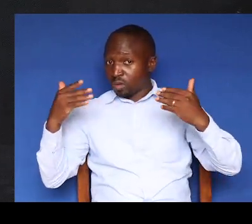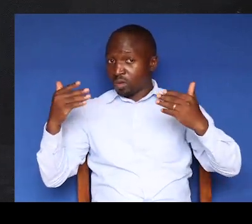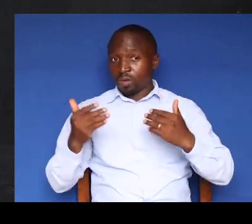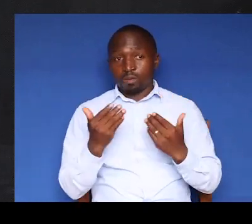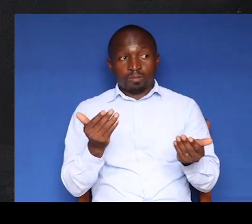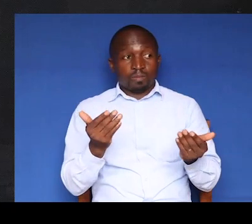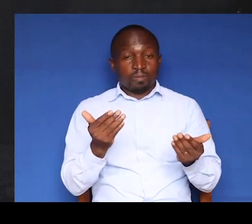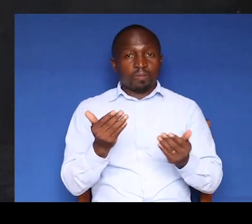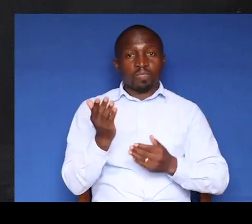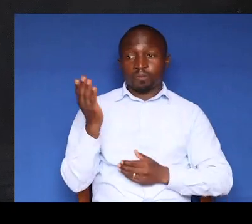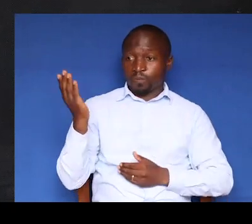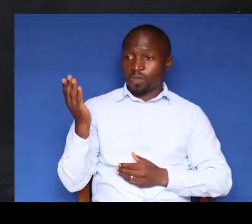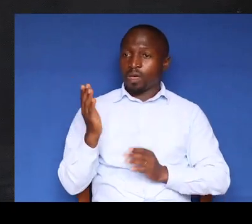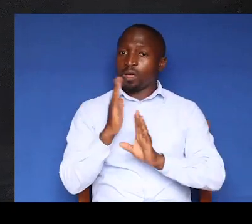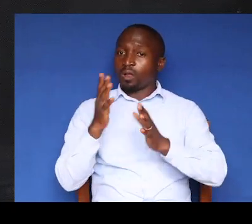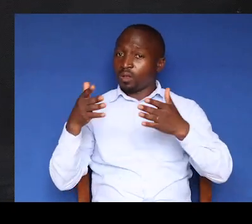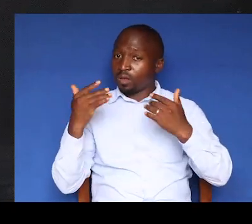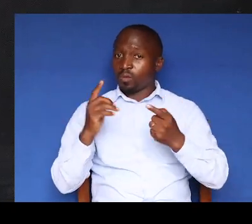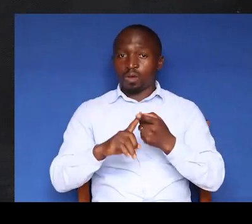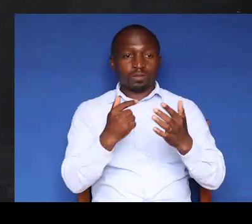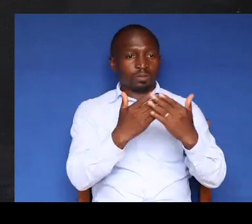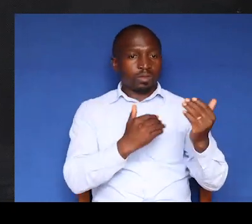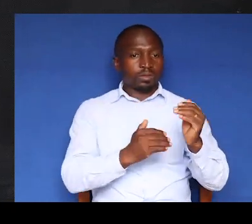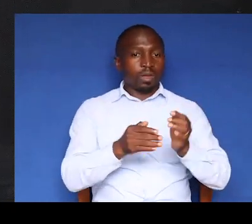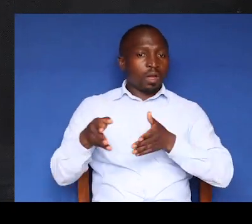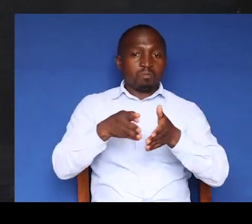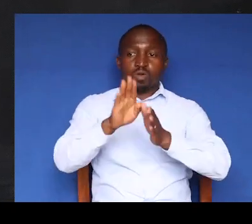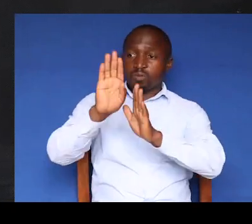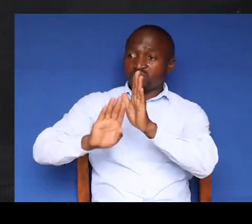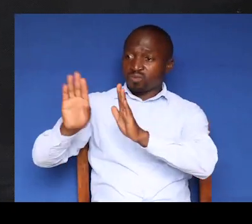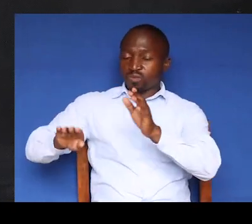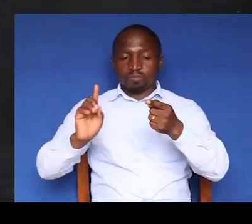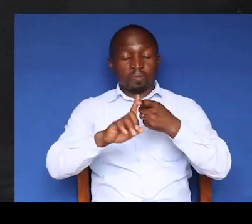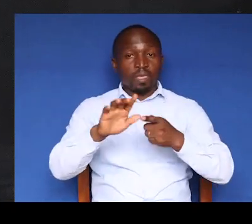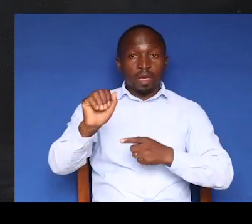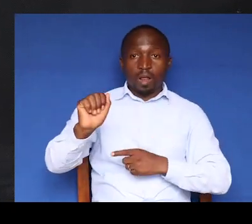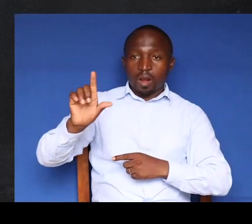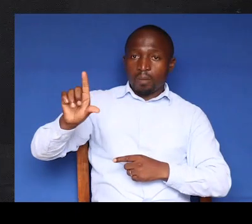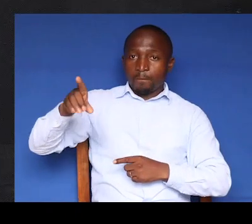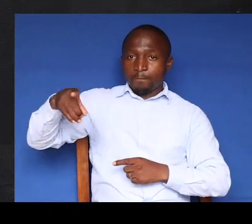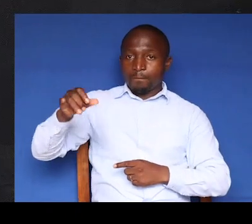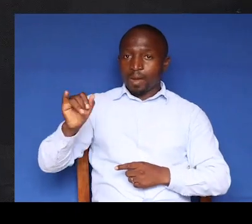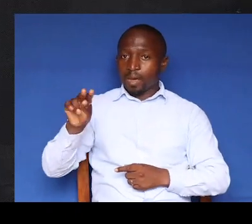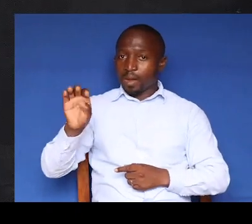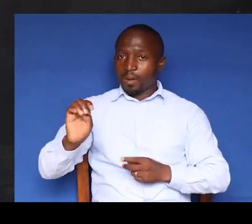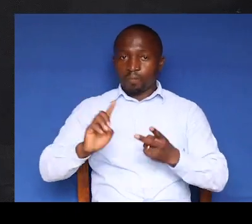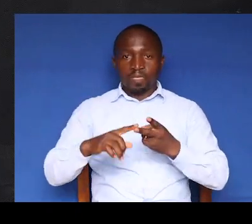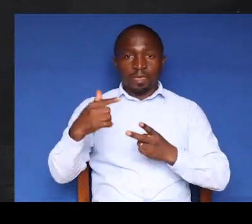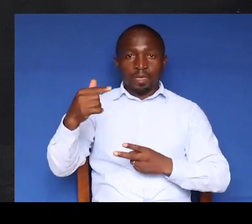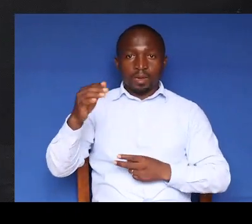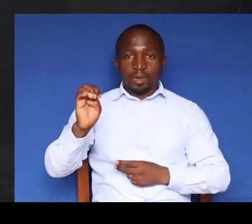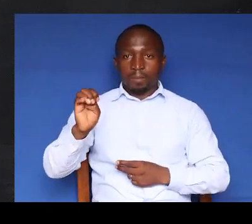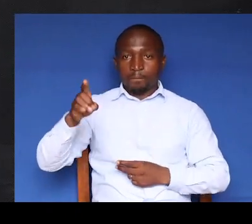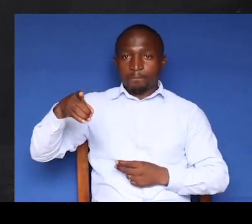pronounced climatic types influencing river regime, we have alpine, temperate, tropical, and